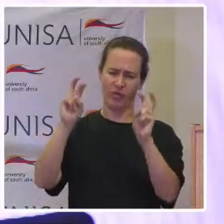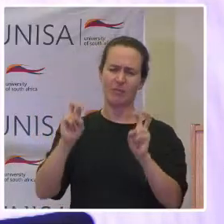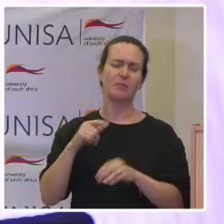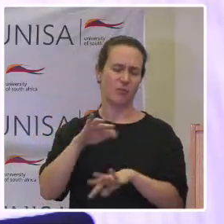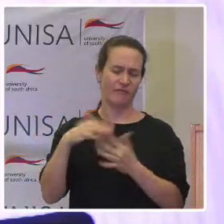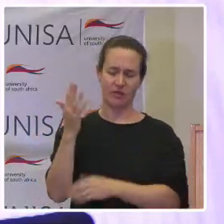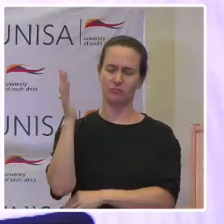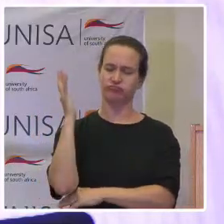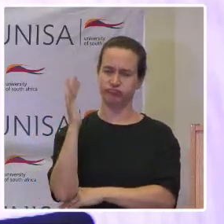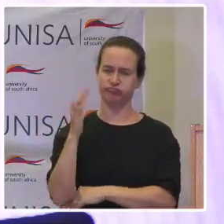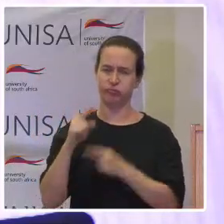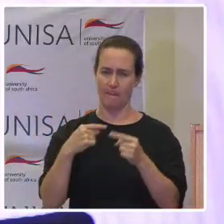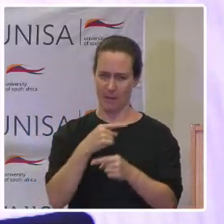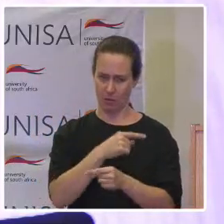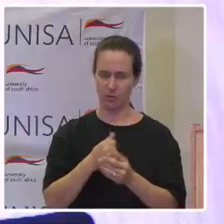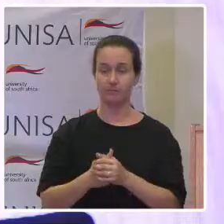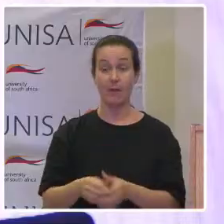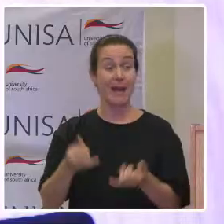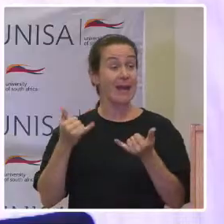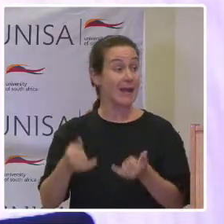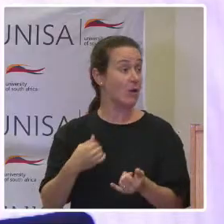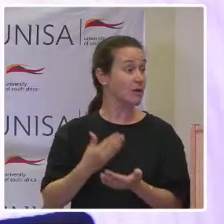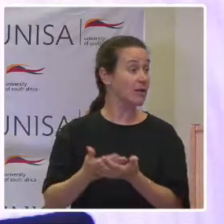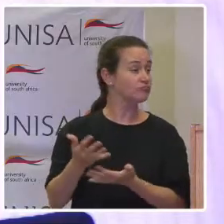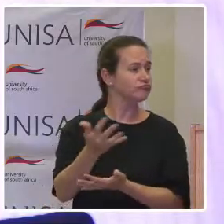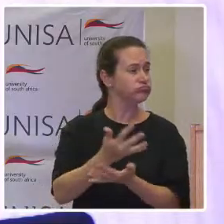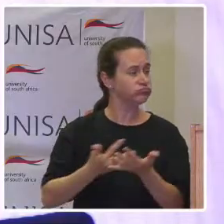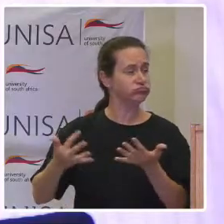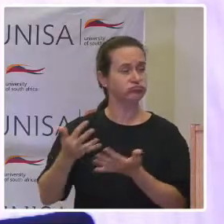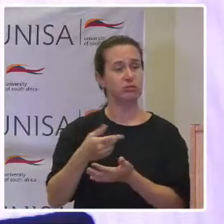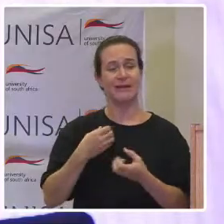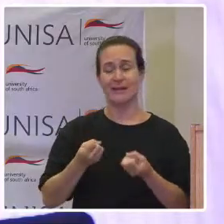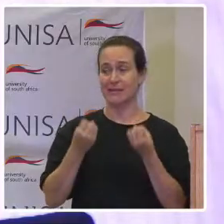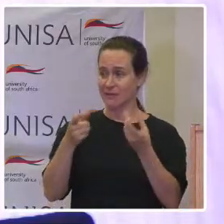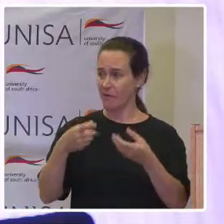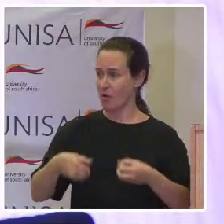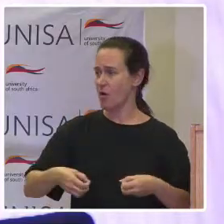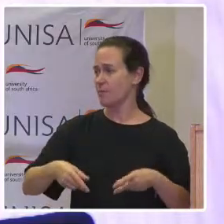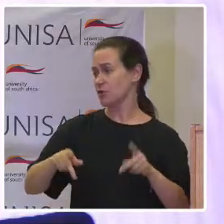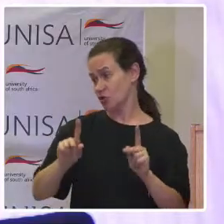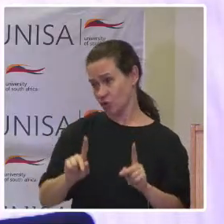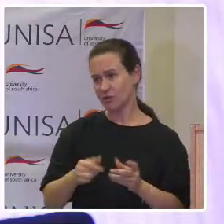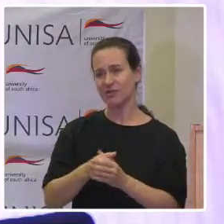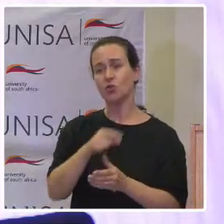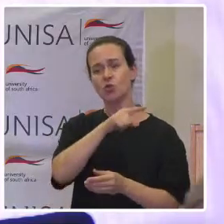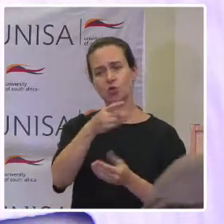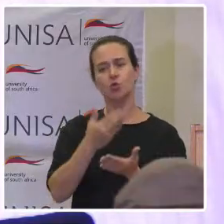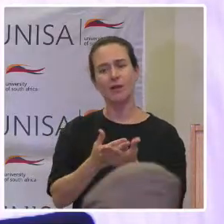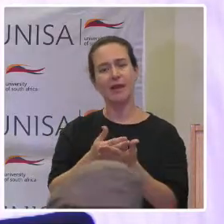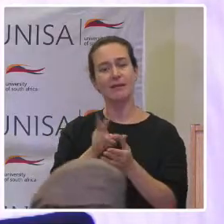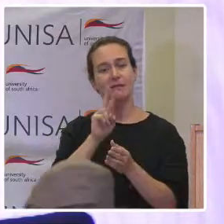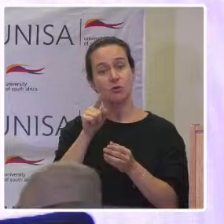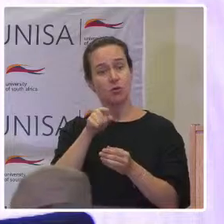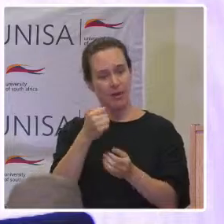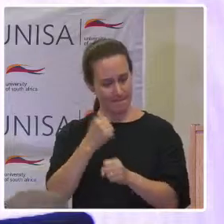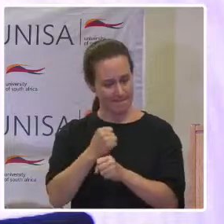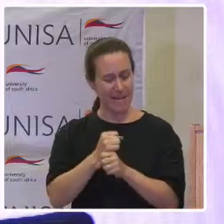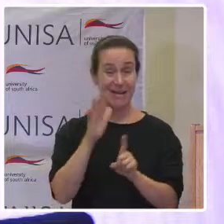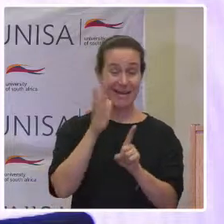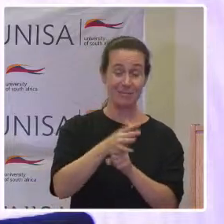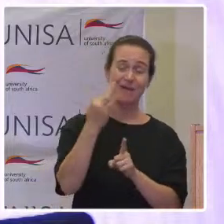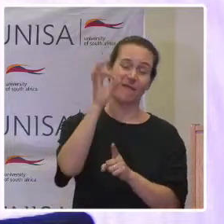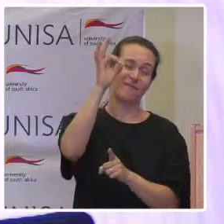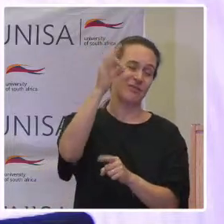now a moment for engagement, a moment for you to leave a footprint for the Warring 2063.